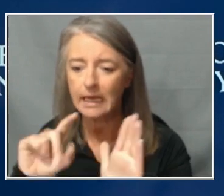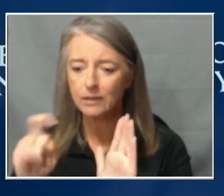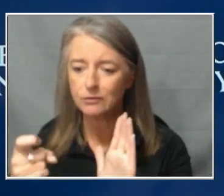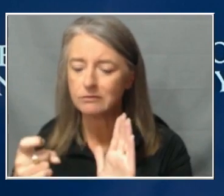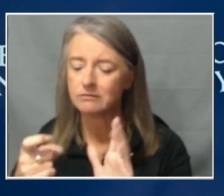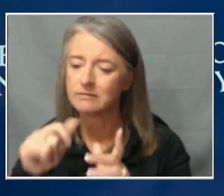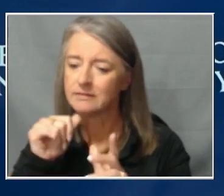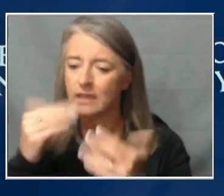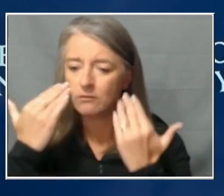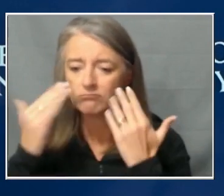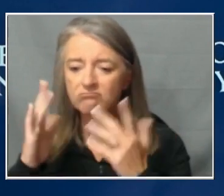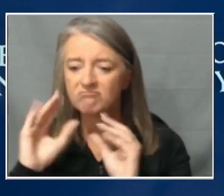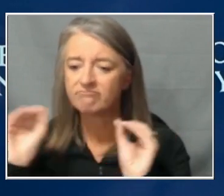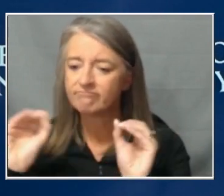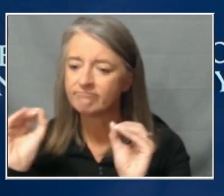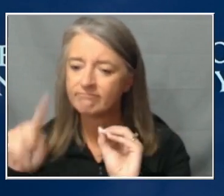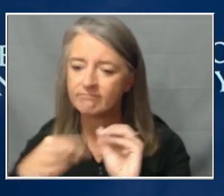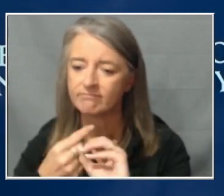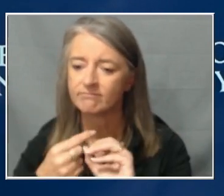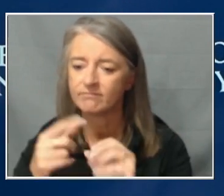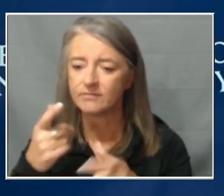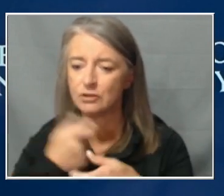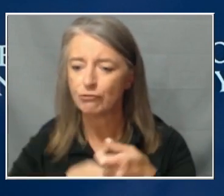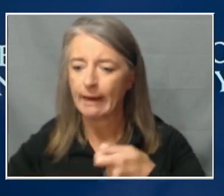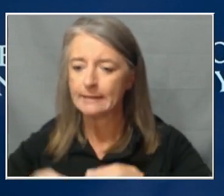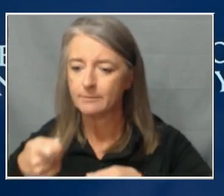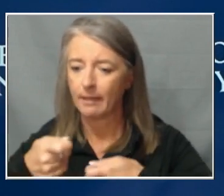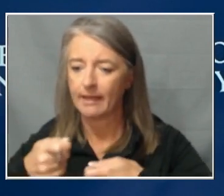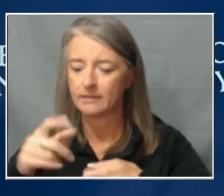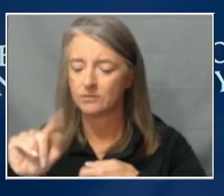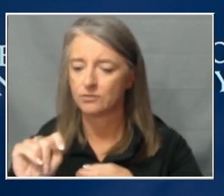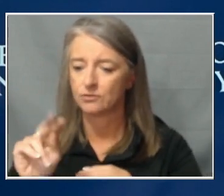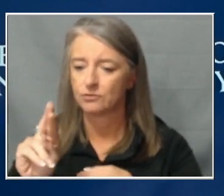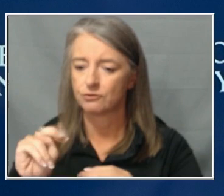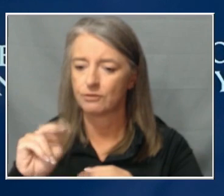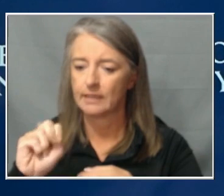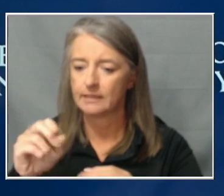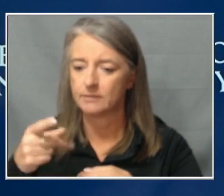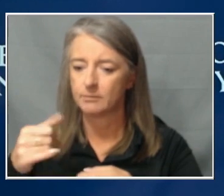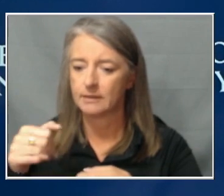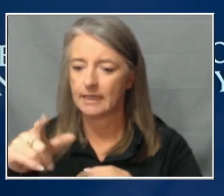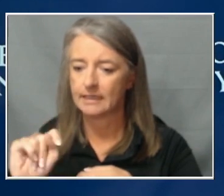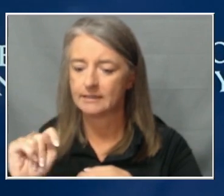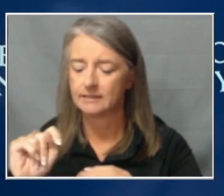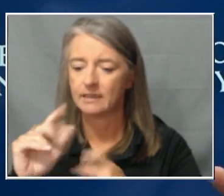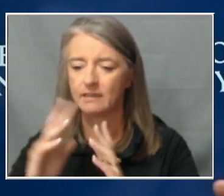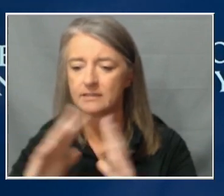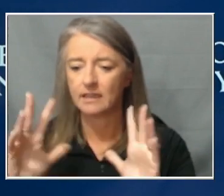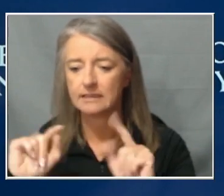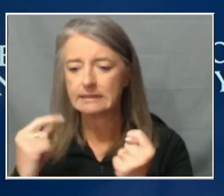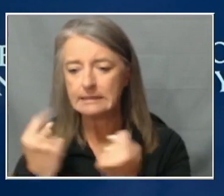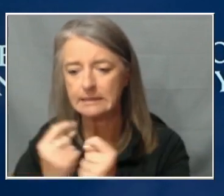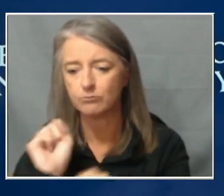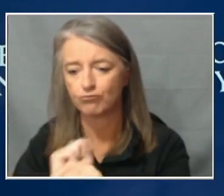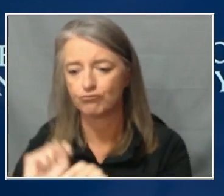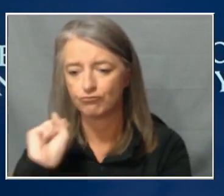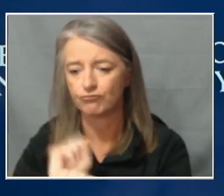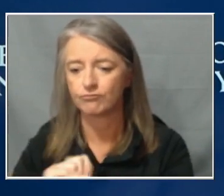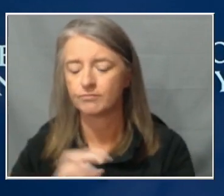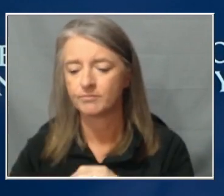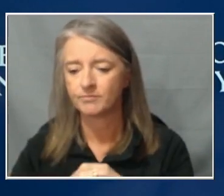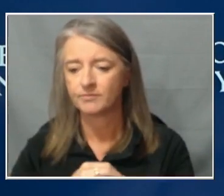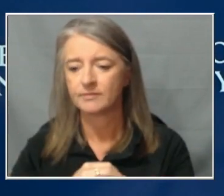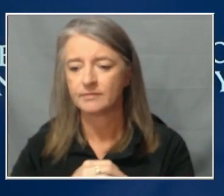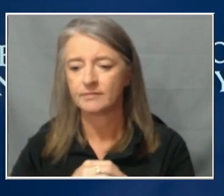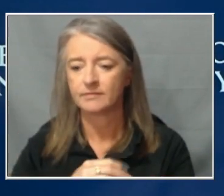about transplant. This is a whole new world for many people, even, you know, for many hematologists, oncologists. So just navigating